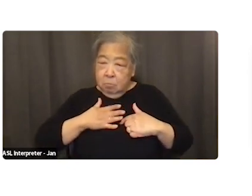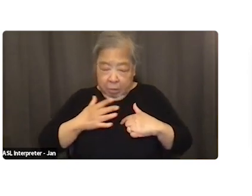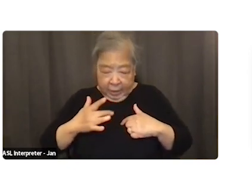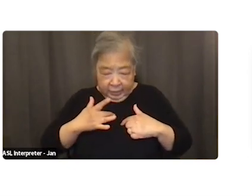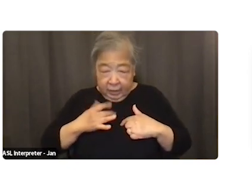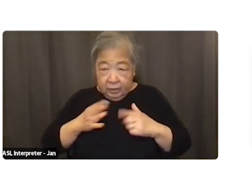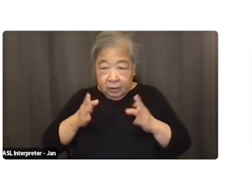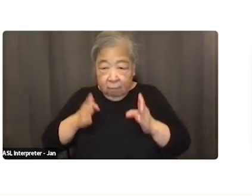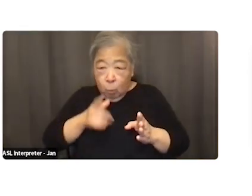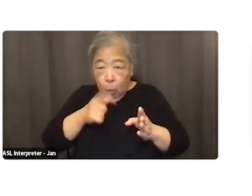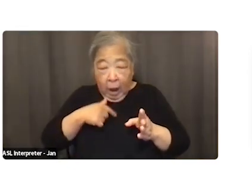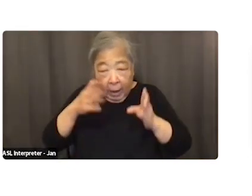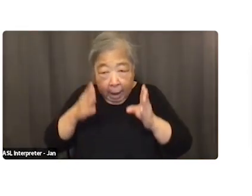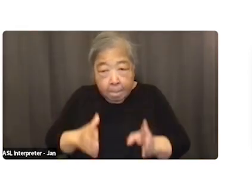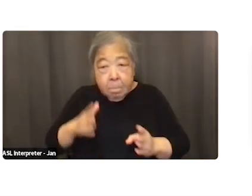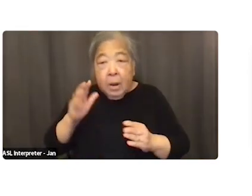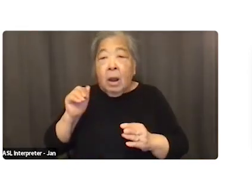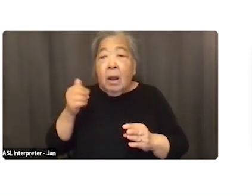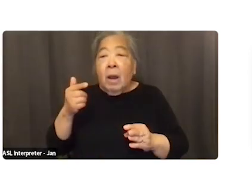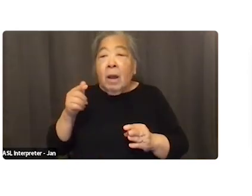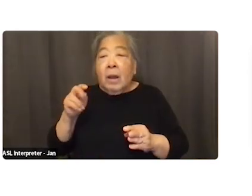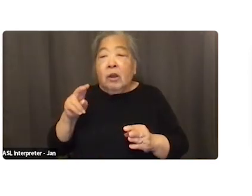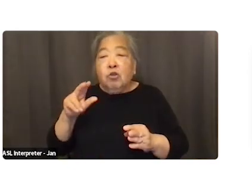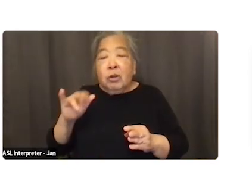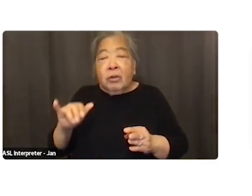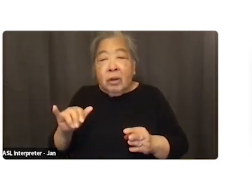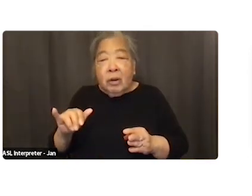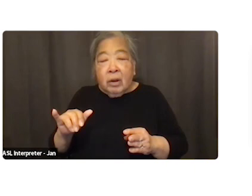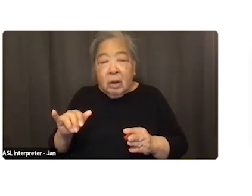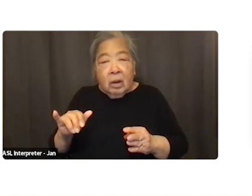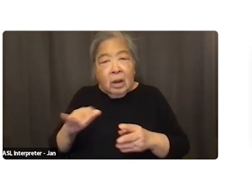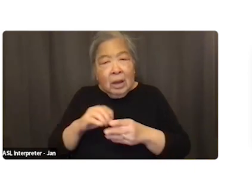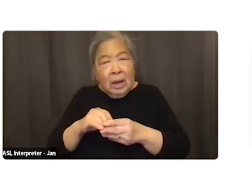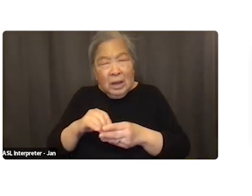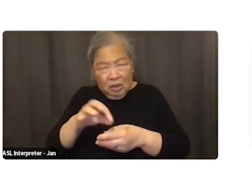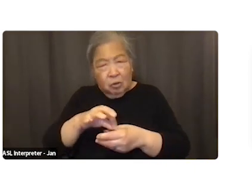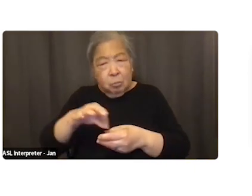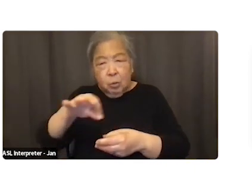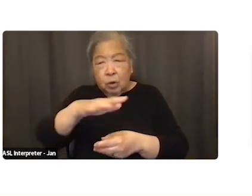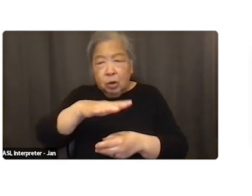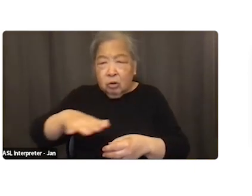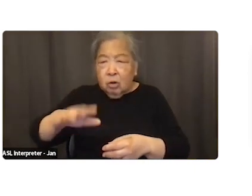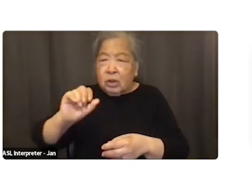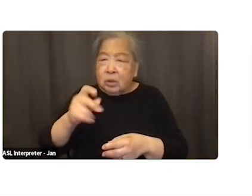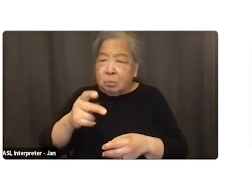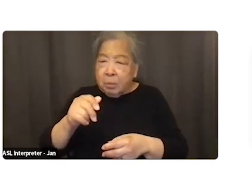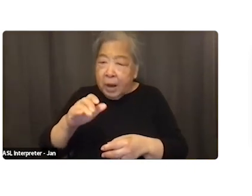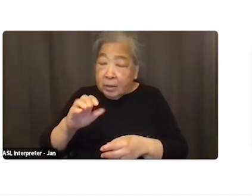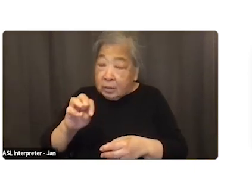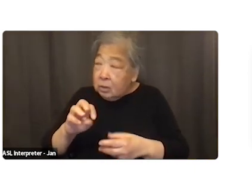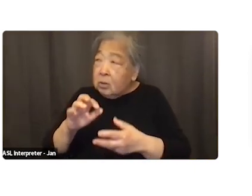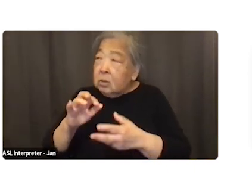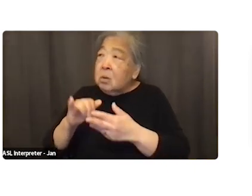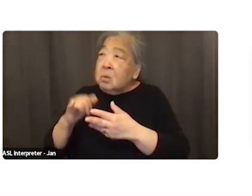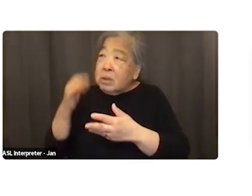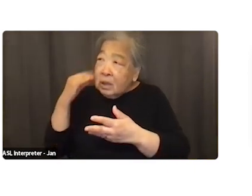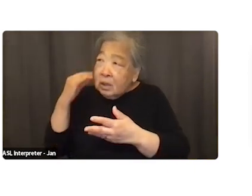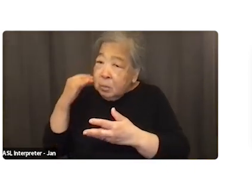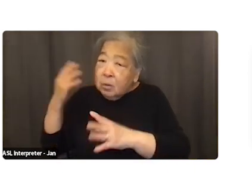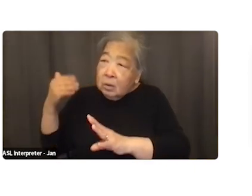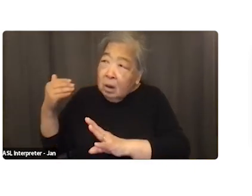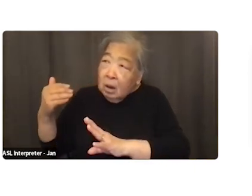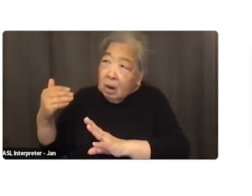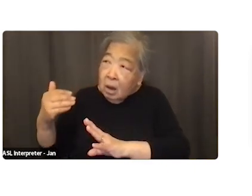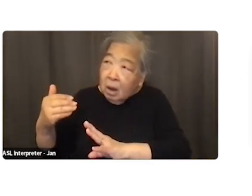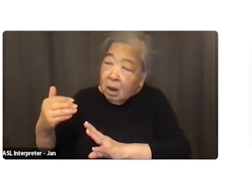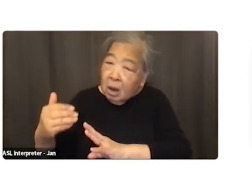in spiritual spaces. So those experiences really framed and laid a foundation,